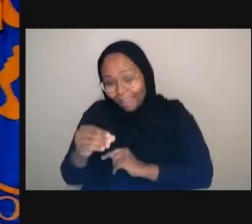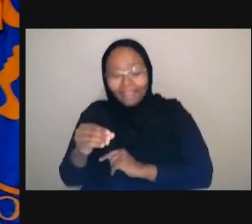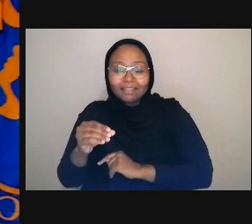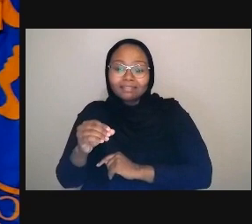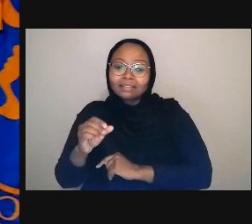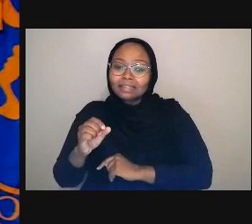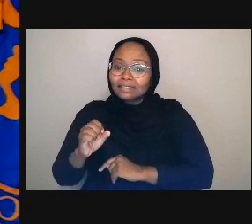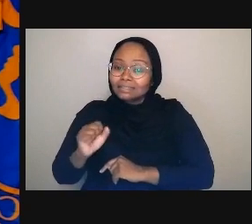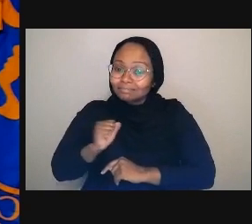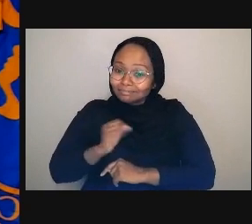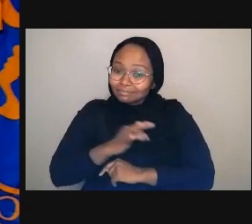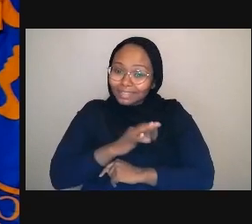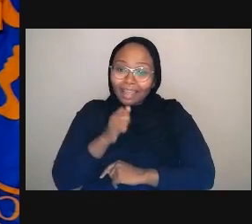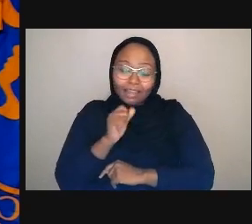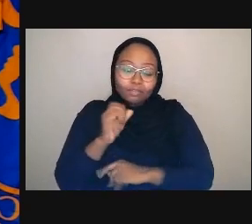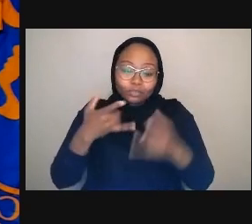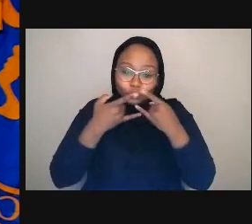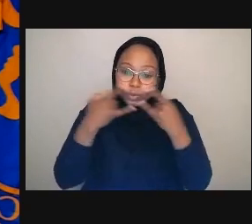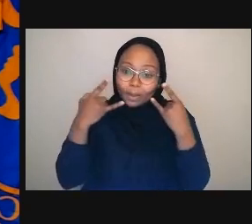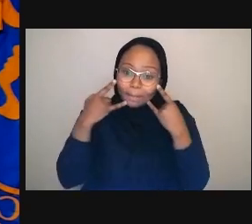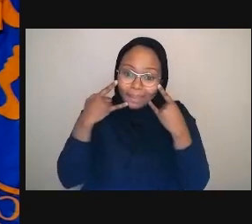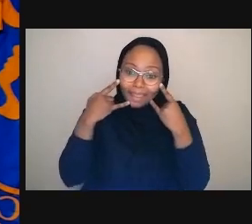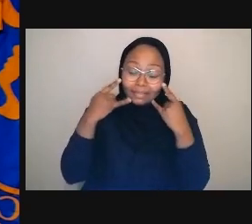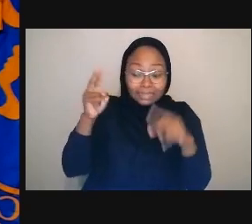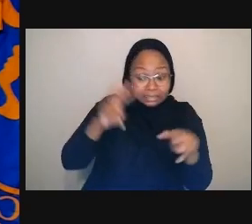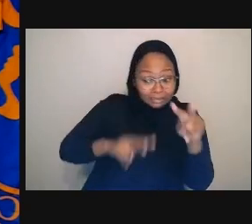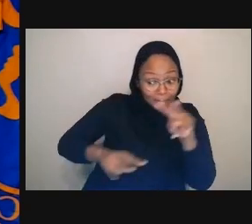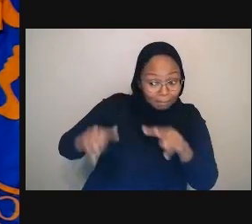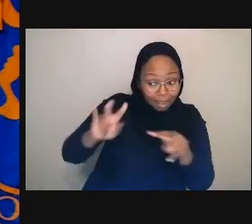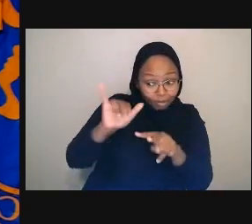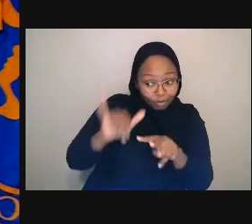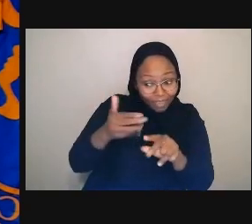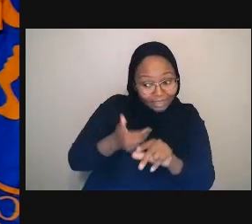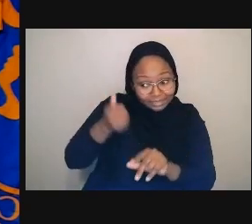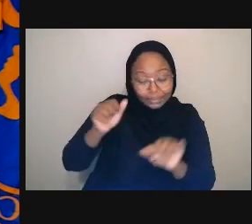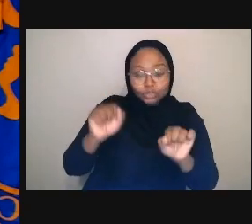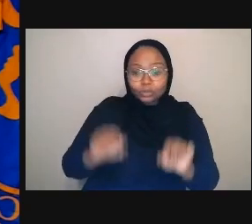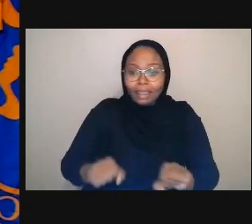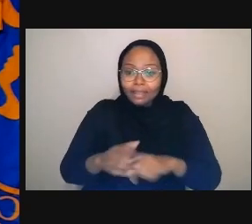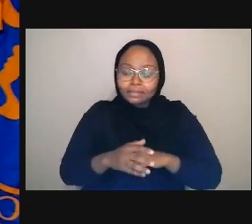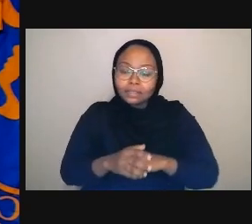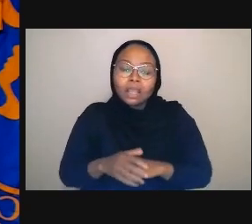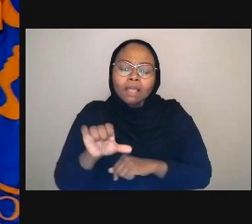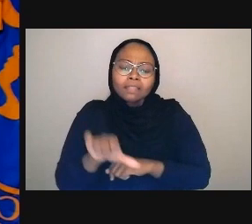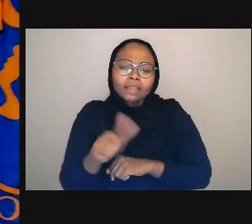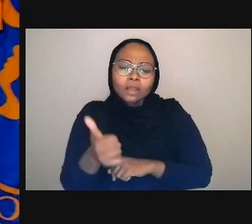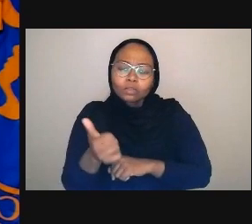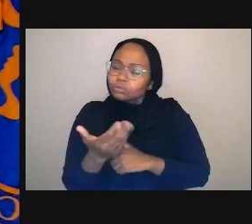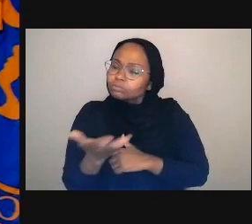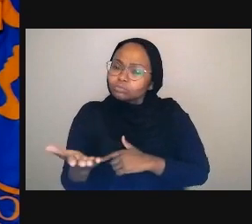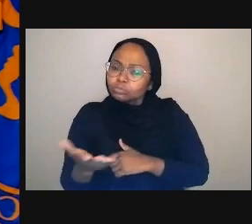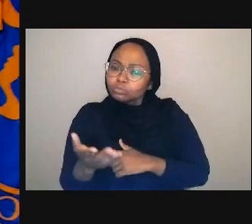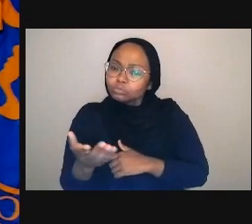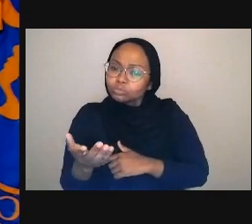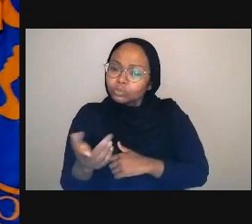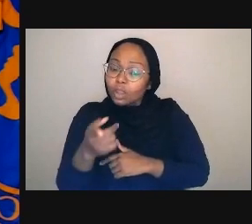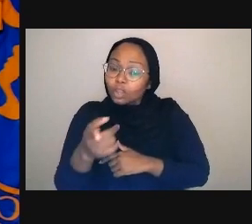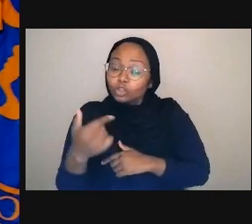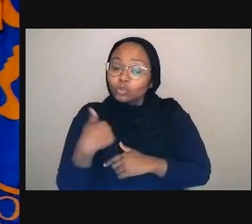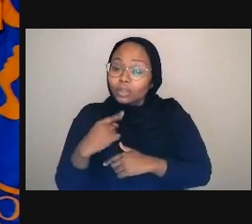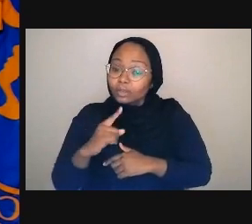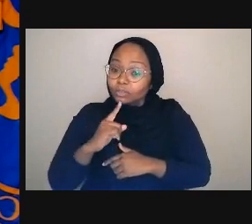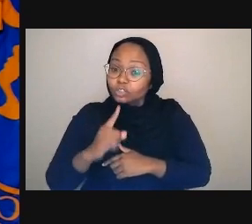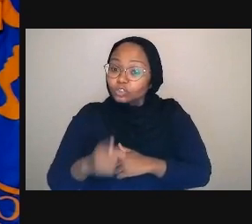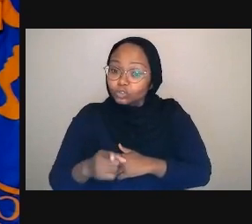wear masks and to monitor that as best as you possibly can. One of the other things you can do is to make sure that